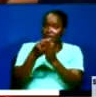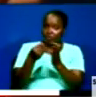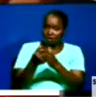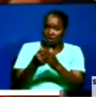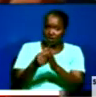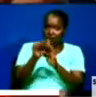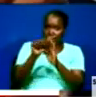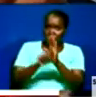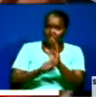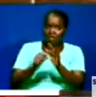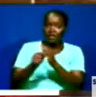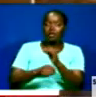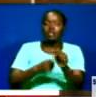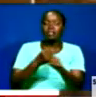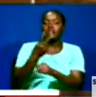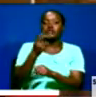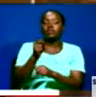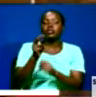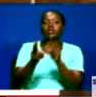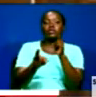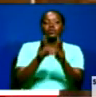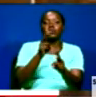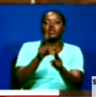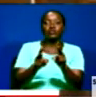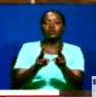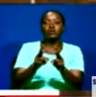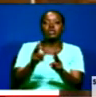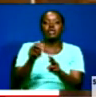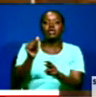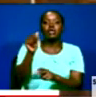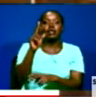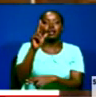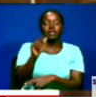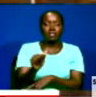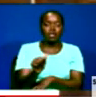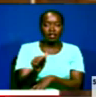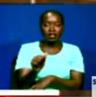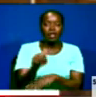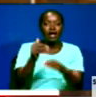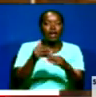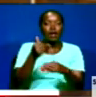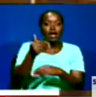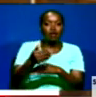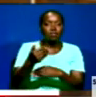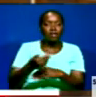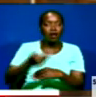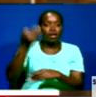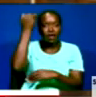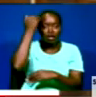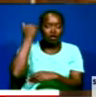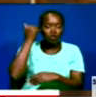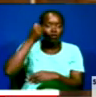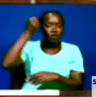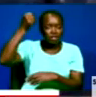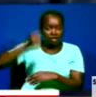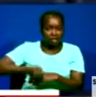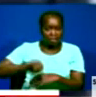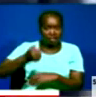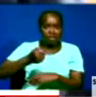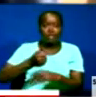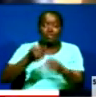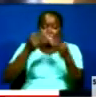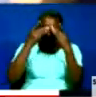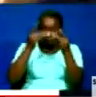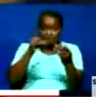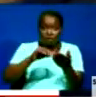in 2022 to the Asset Recovery Agency after High Court Judge Esther Minam ruled that he had